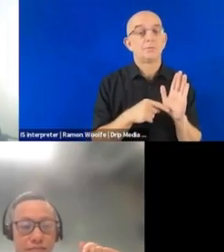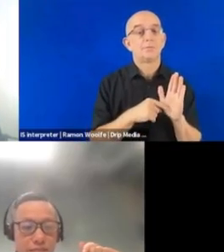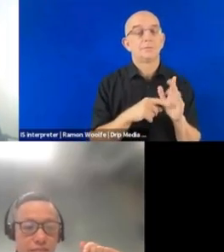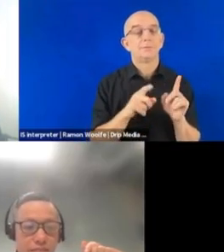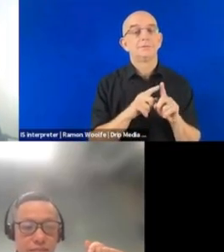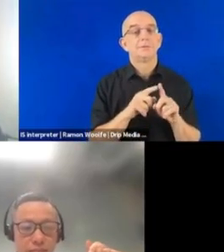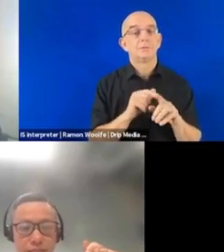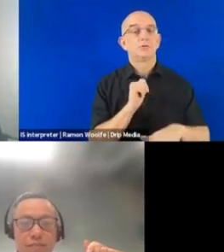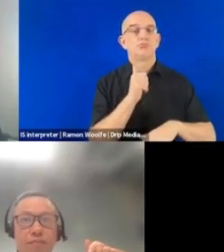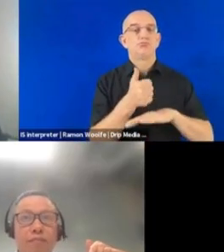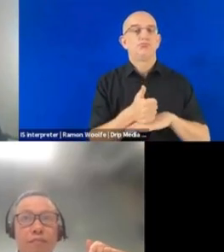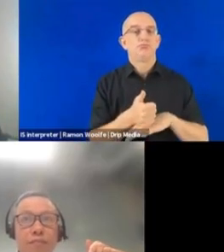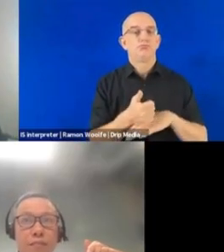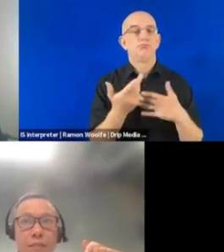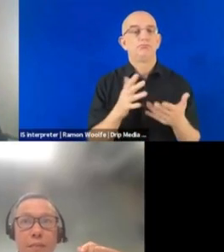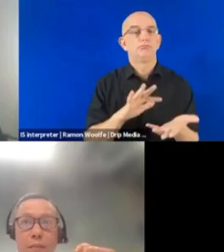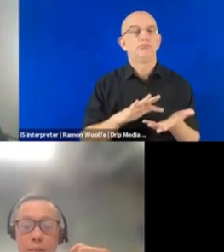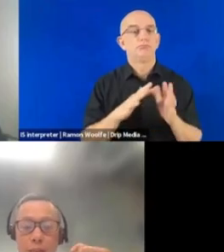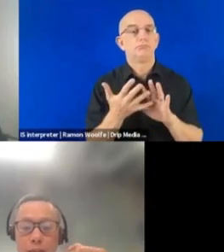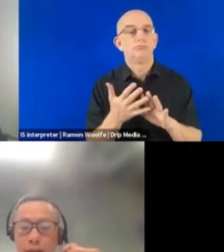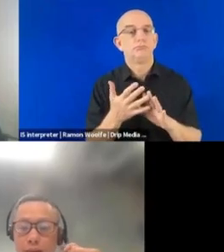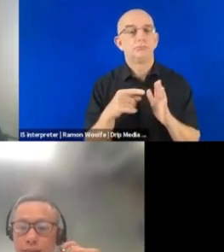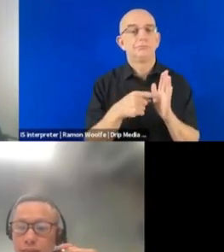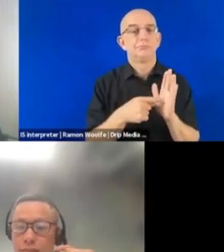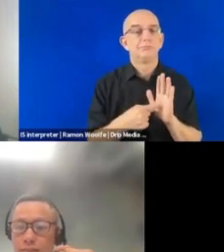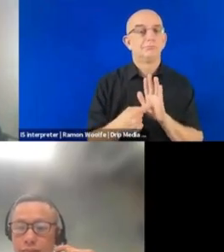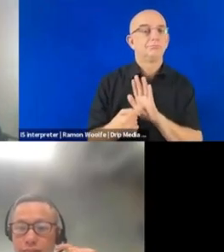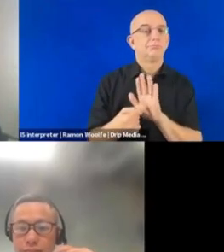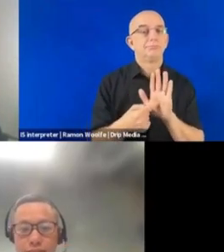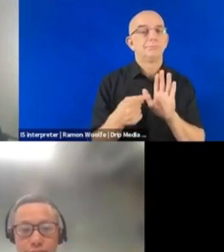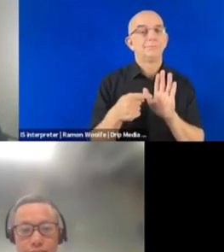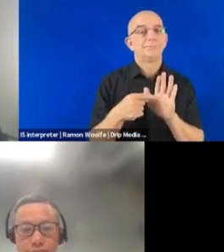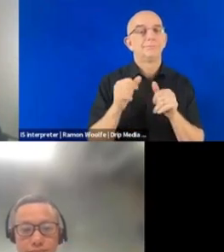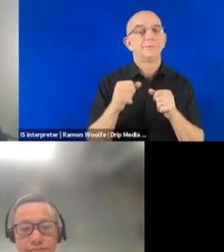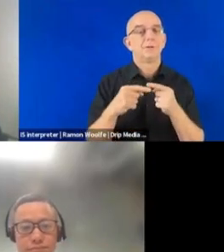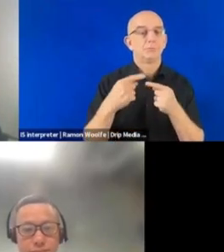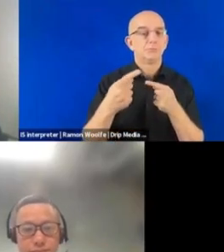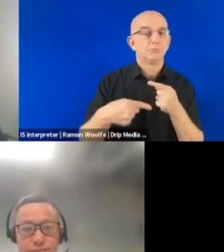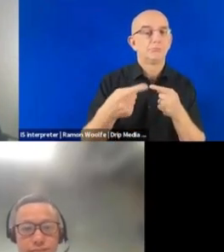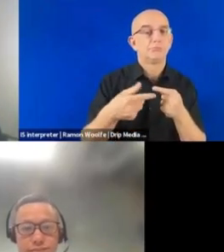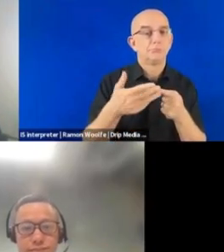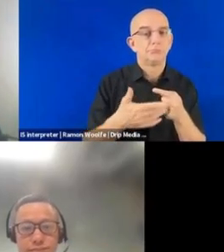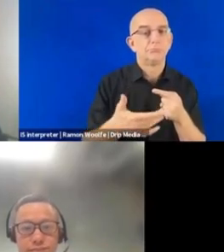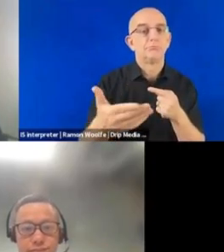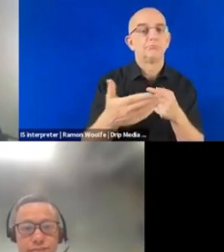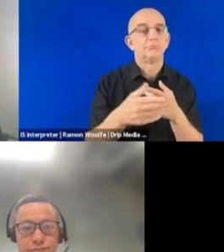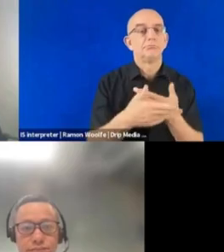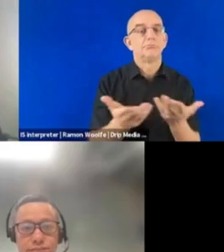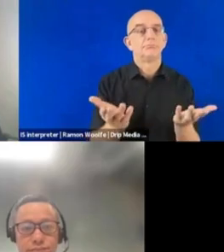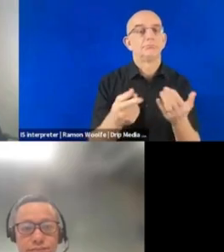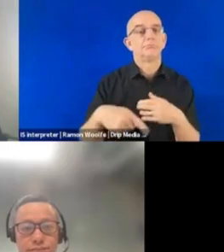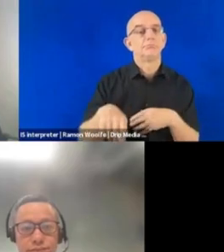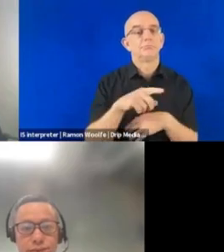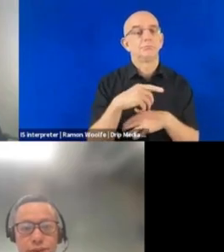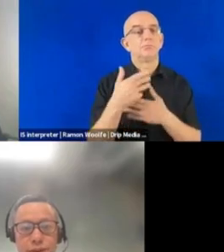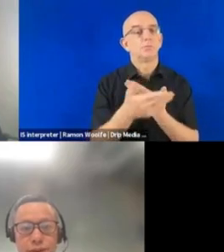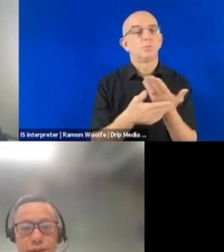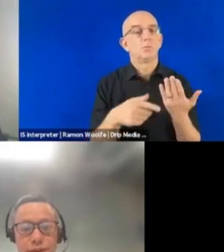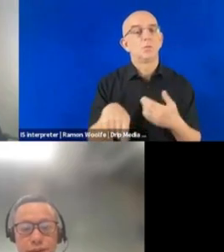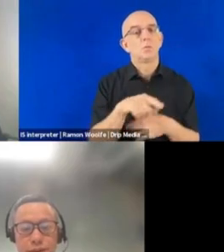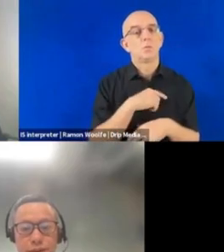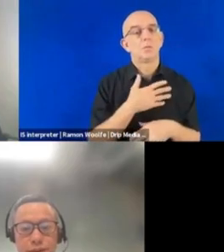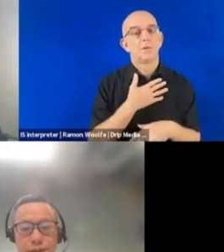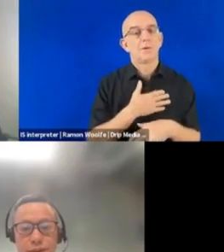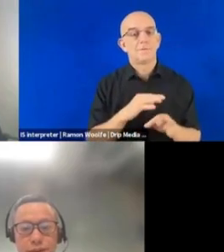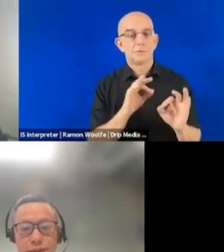poverty relief, but also we should be able to look at it from a life cycle approach with the understanding that